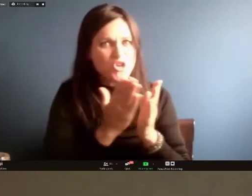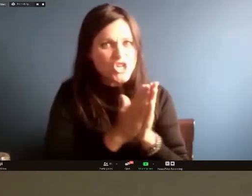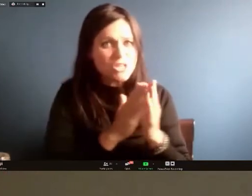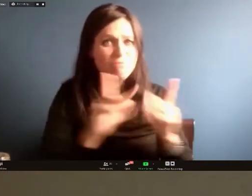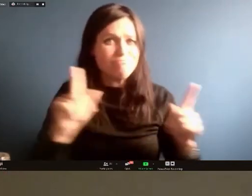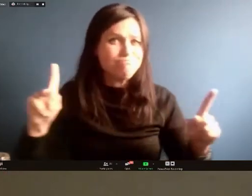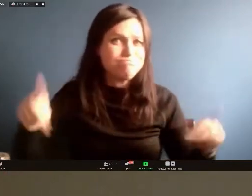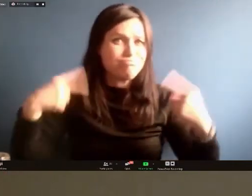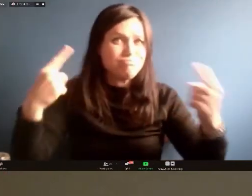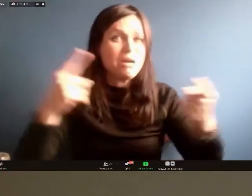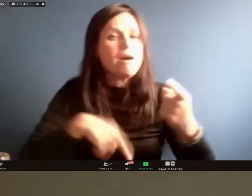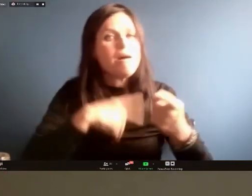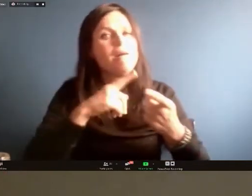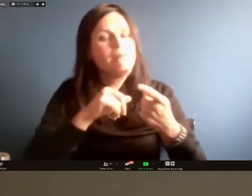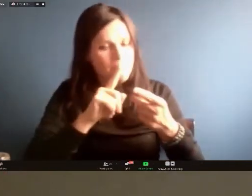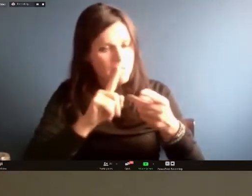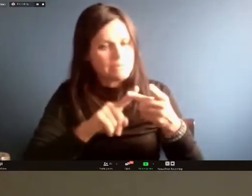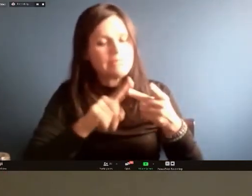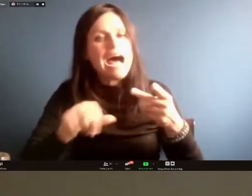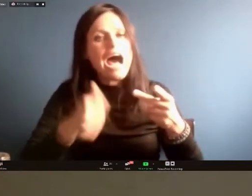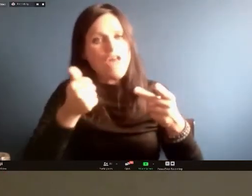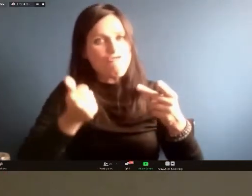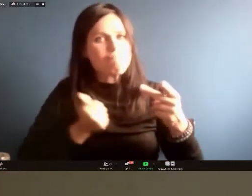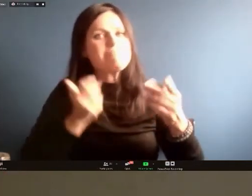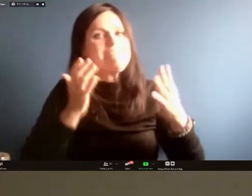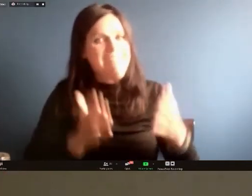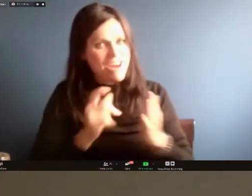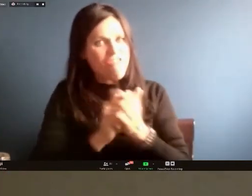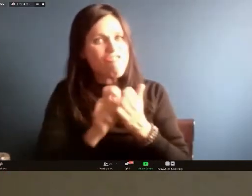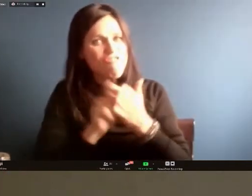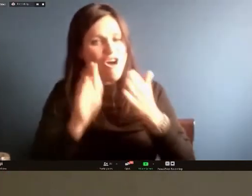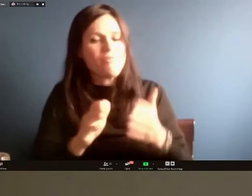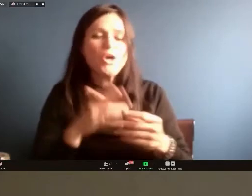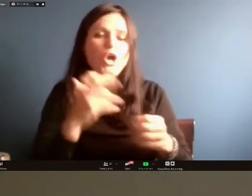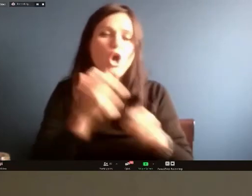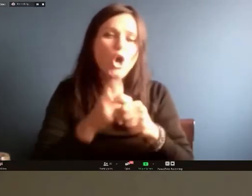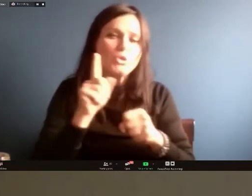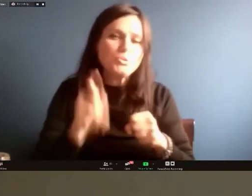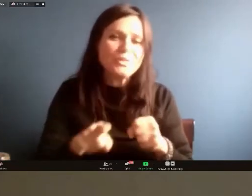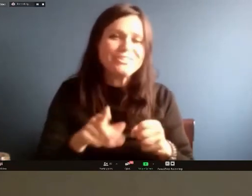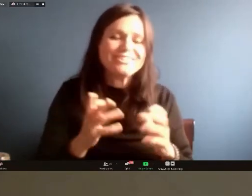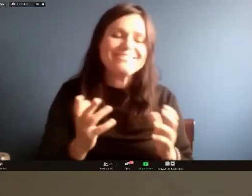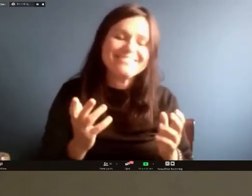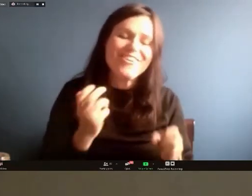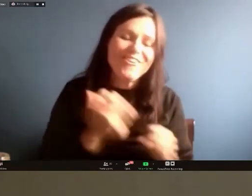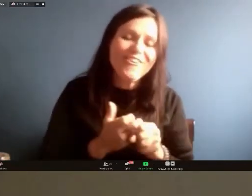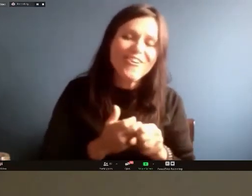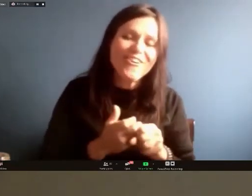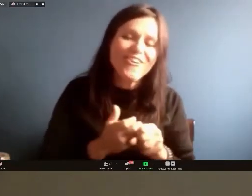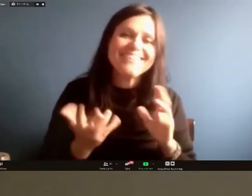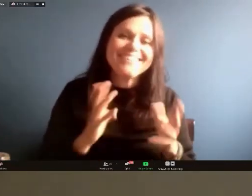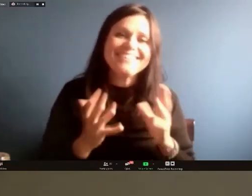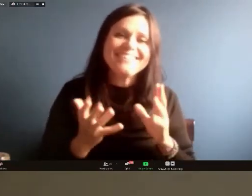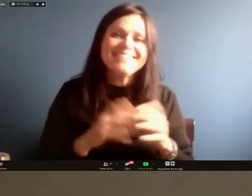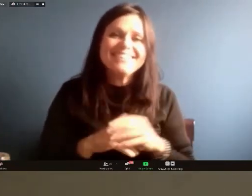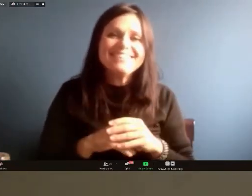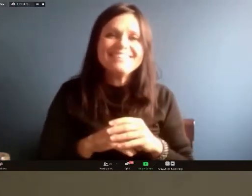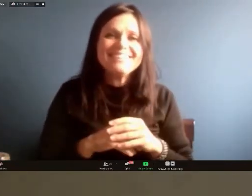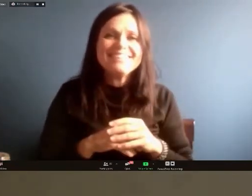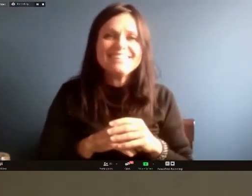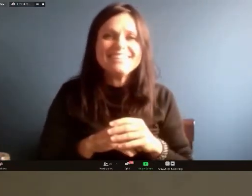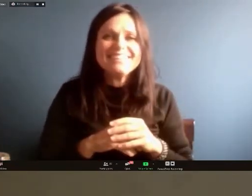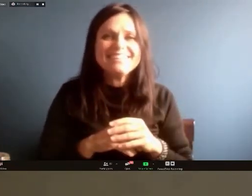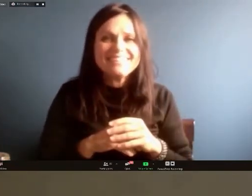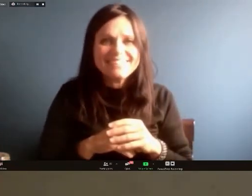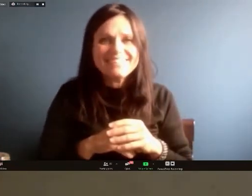Canadian authors? This is always such a hard question, and I feel like I need to like spend time at home alone working on